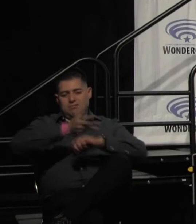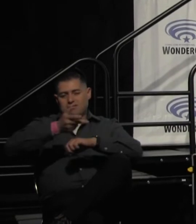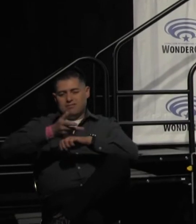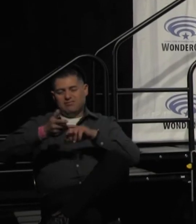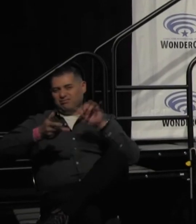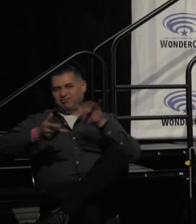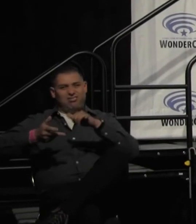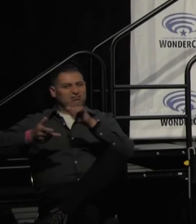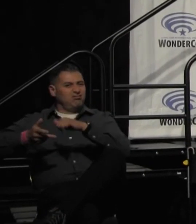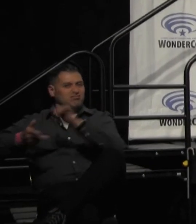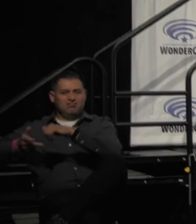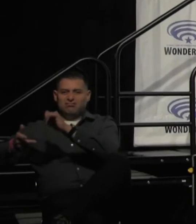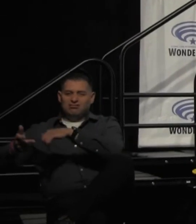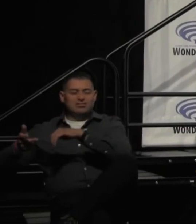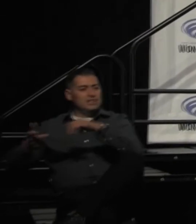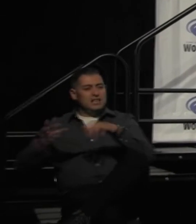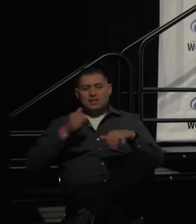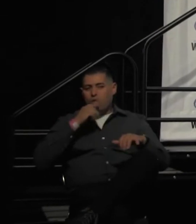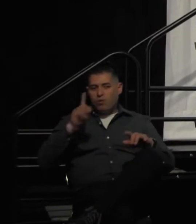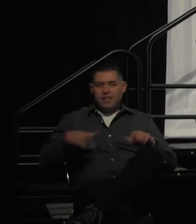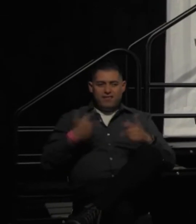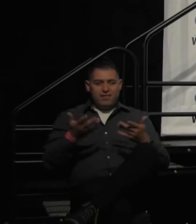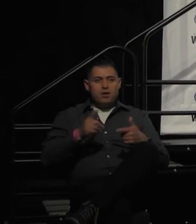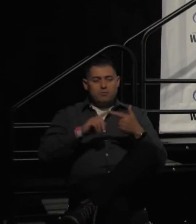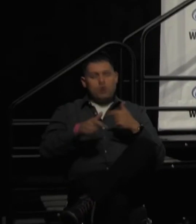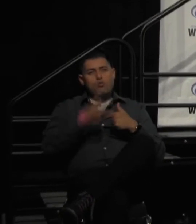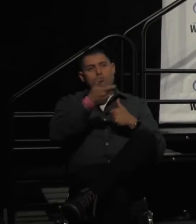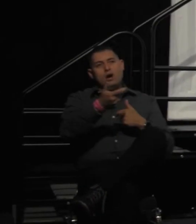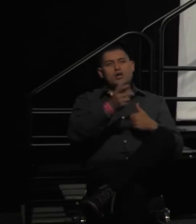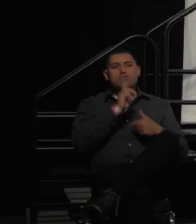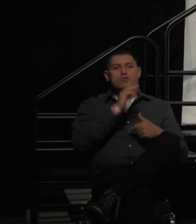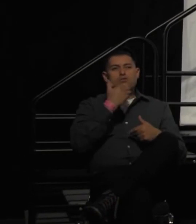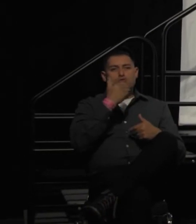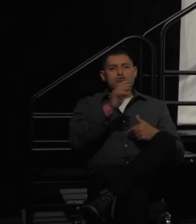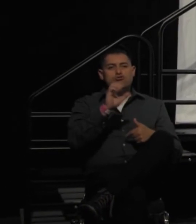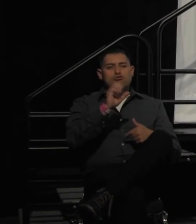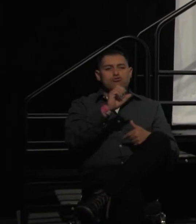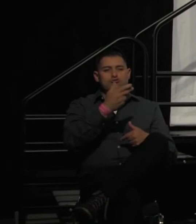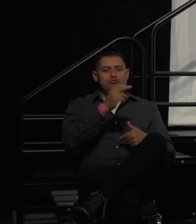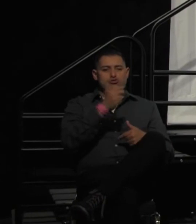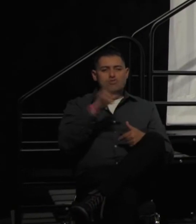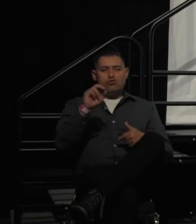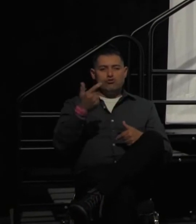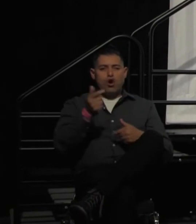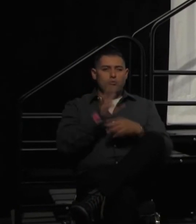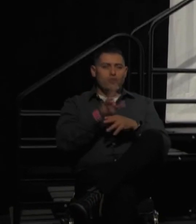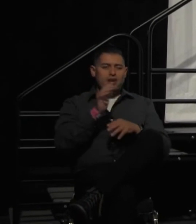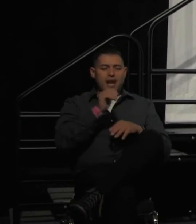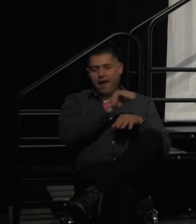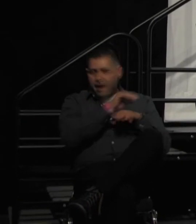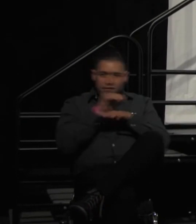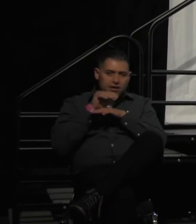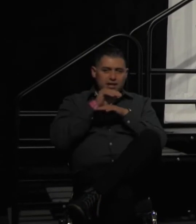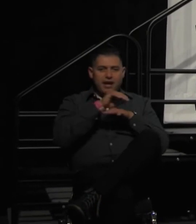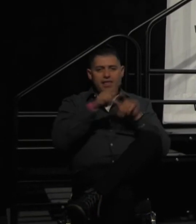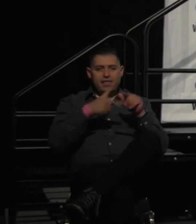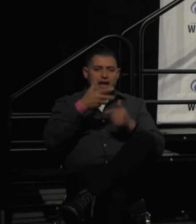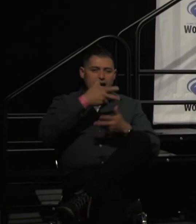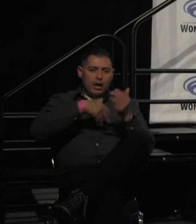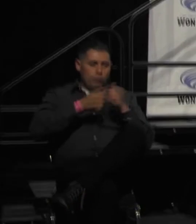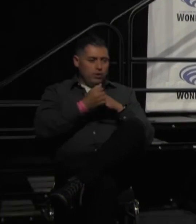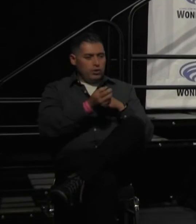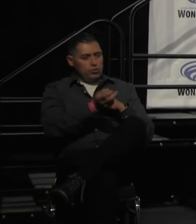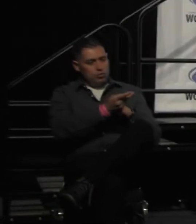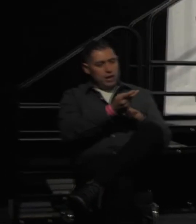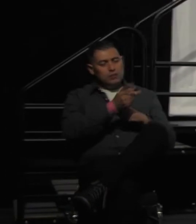And they're just on. And they not only live there, but they get to watch a real good Cheech and Chong movie every night. And they get to hang with you every once in a while too when you go